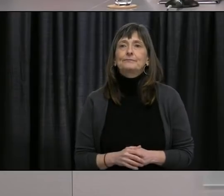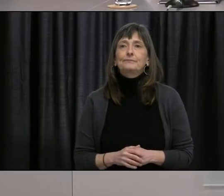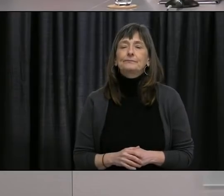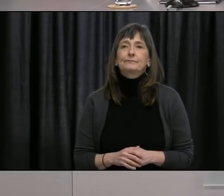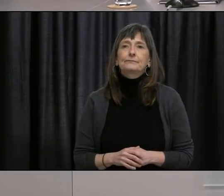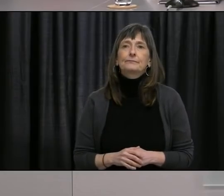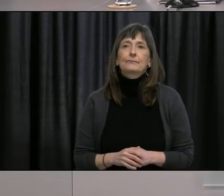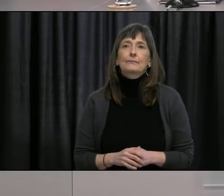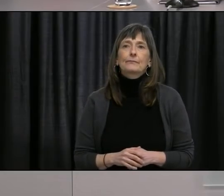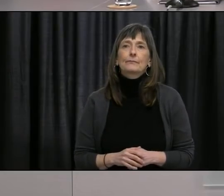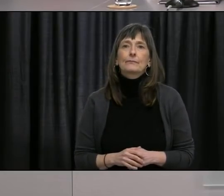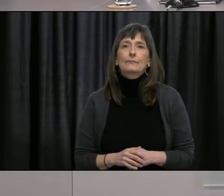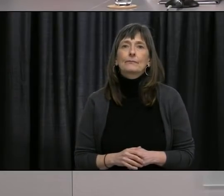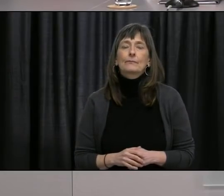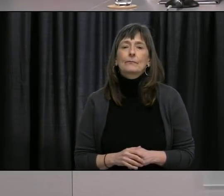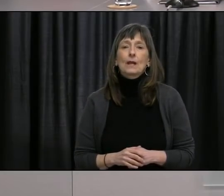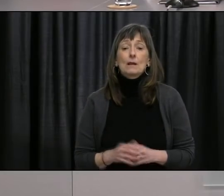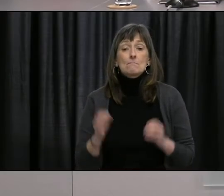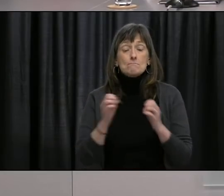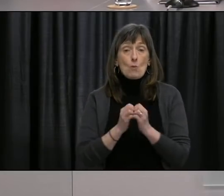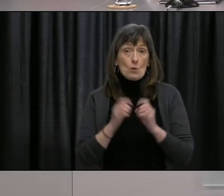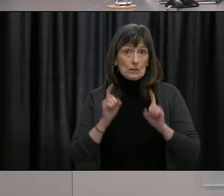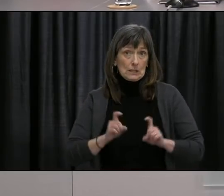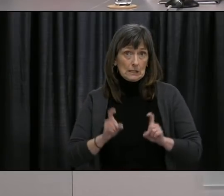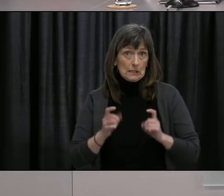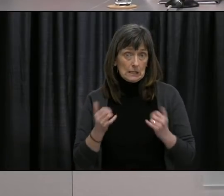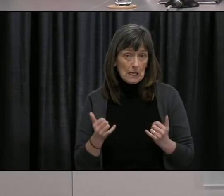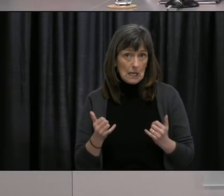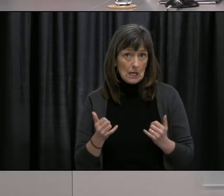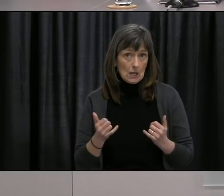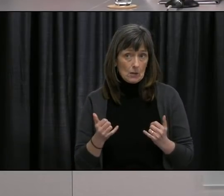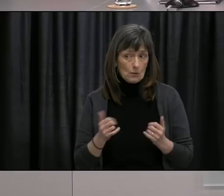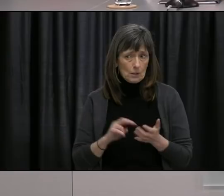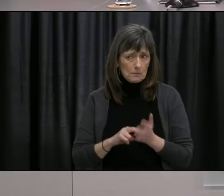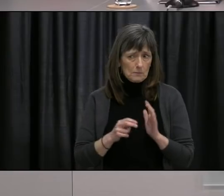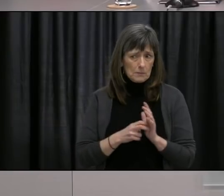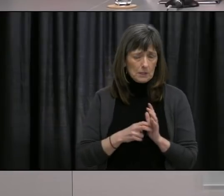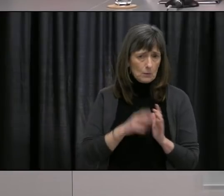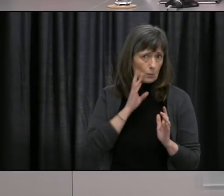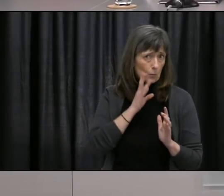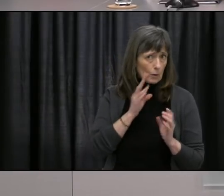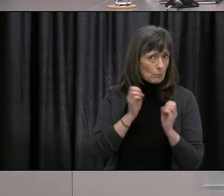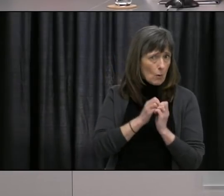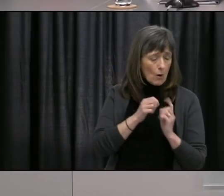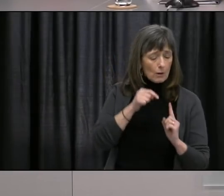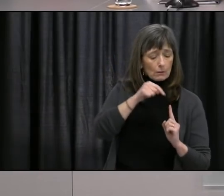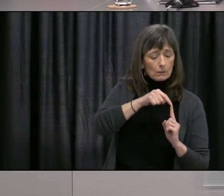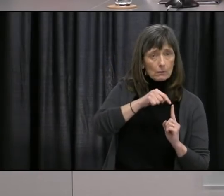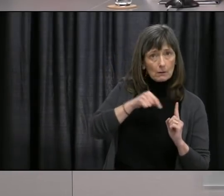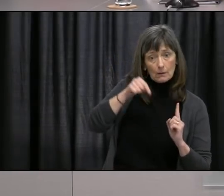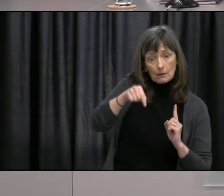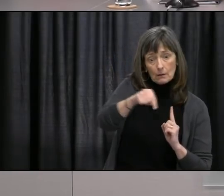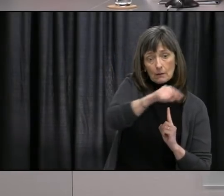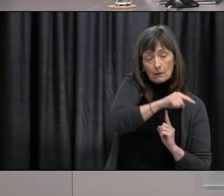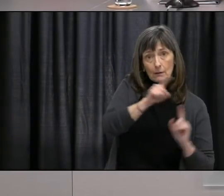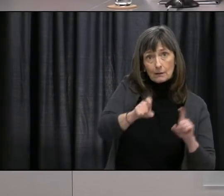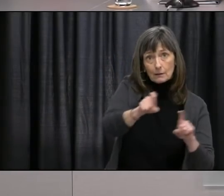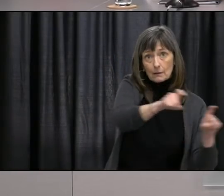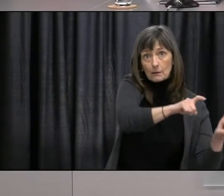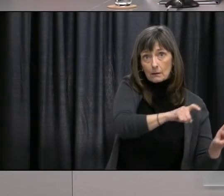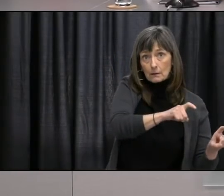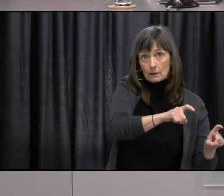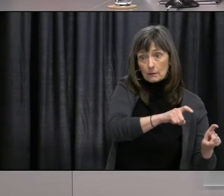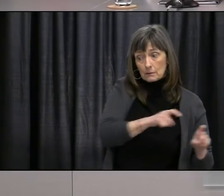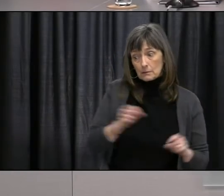I'm curious, with the increase in testing, does that mean more contact tracing is going to be performed, and will you need to bring on more staff for